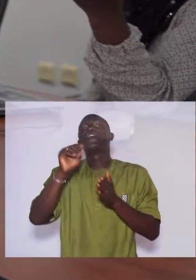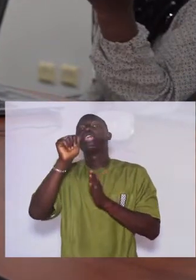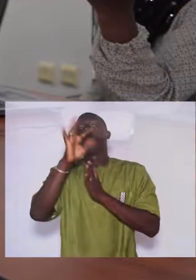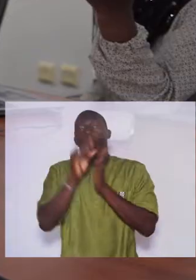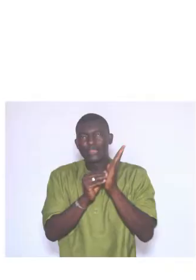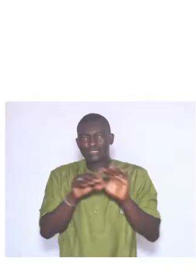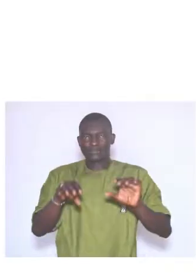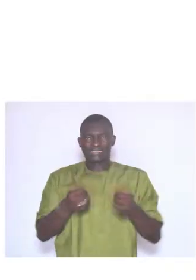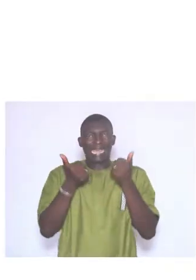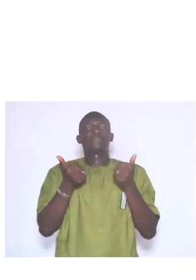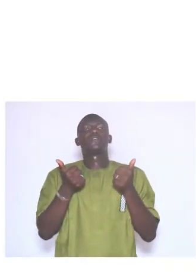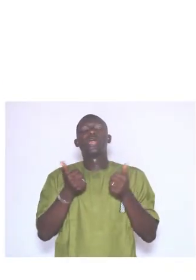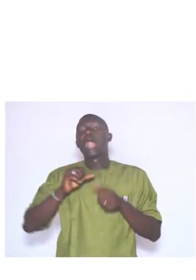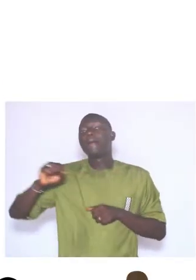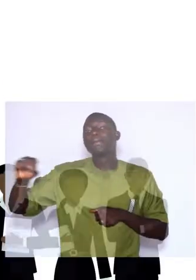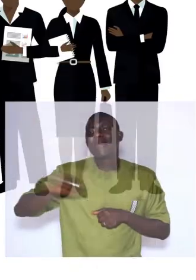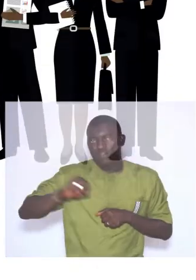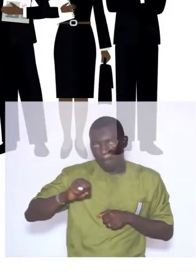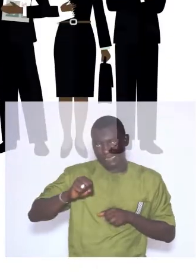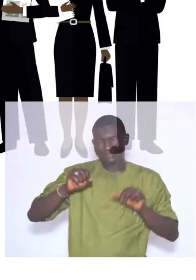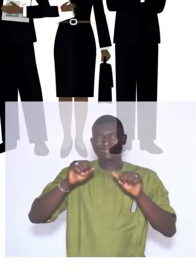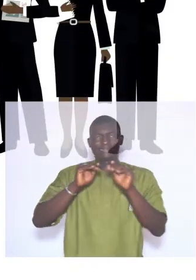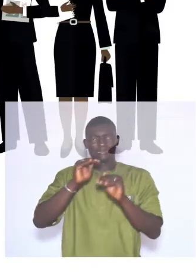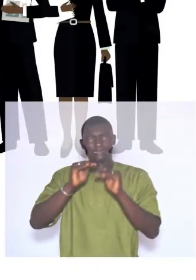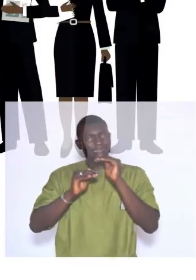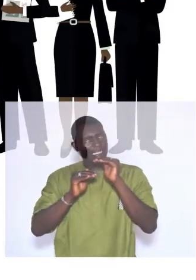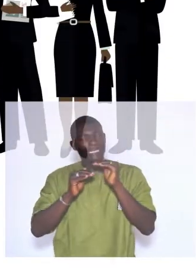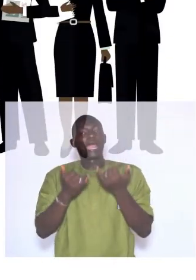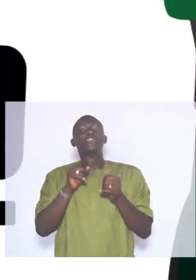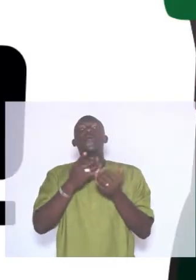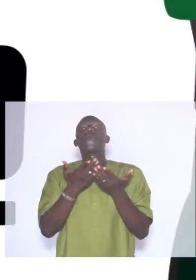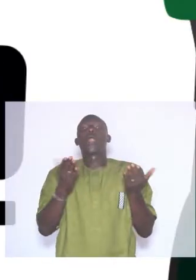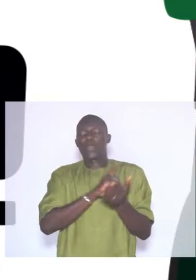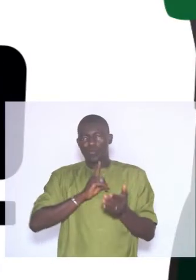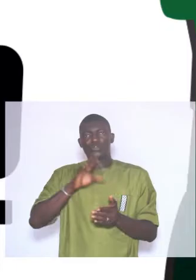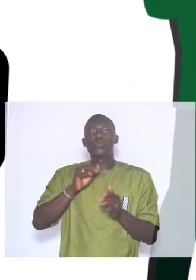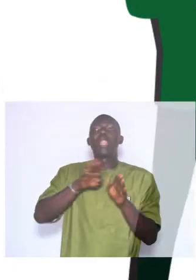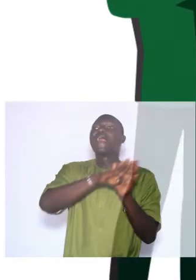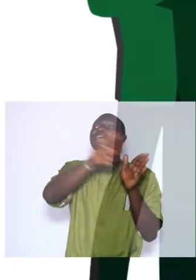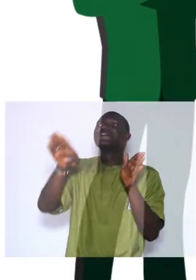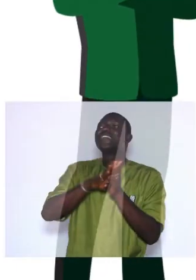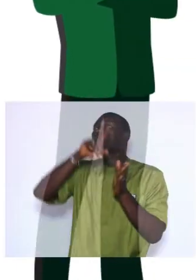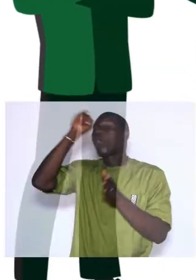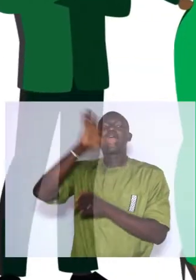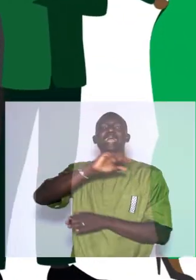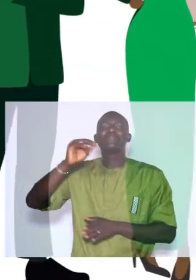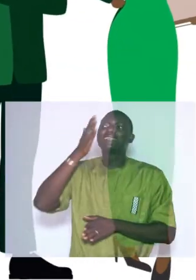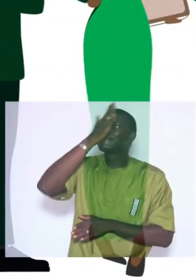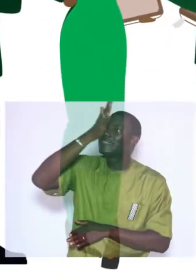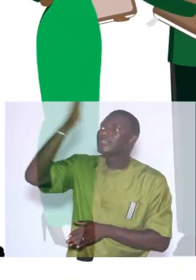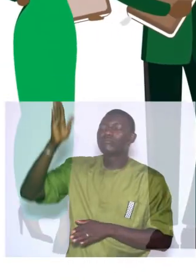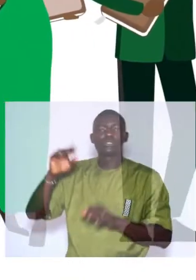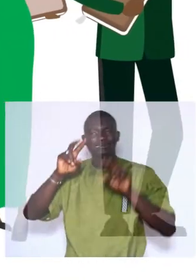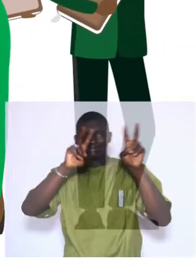start. Performing stage. This is where we conduct the actual fieldwork activities, which include testing of